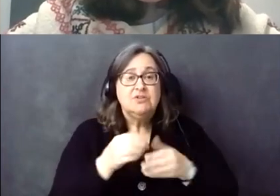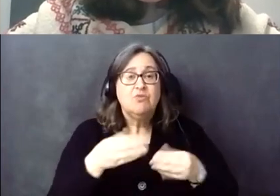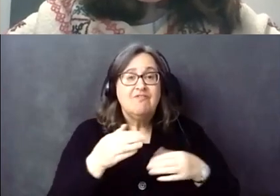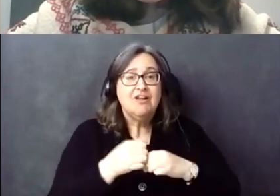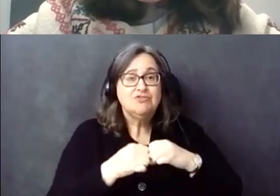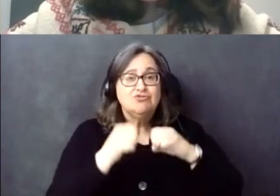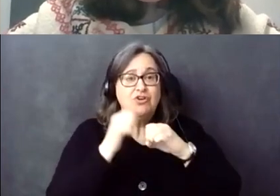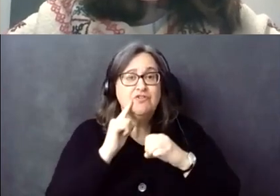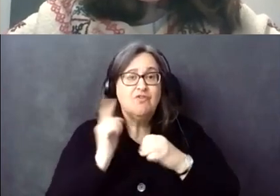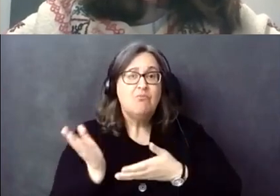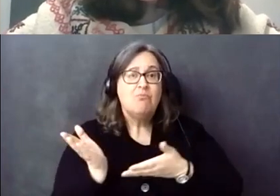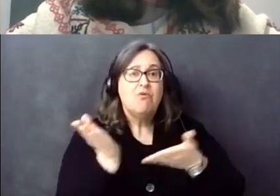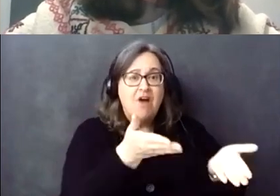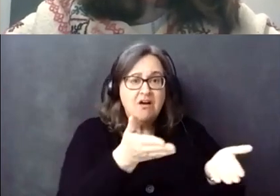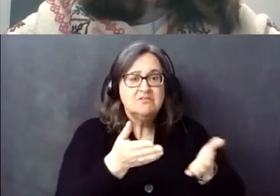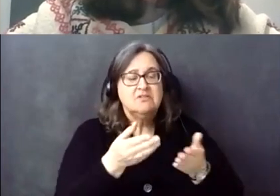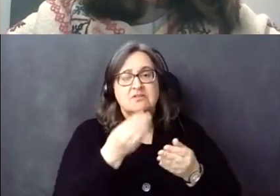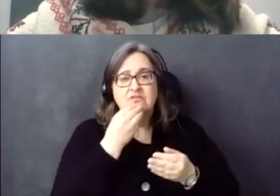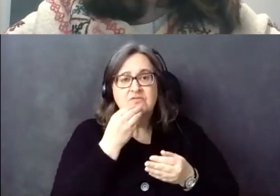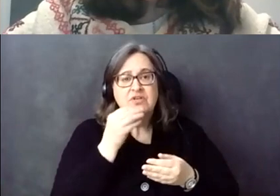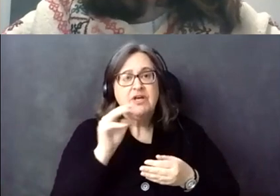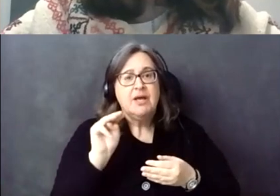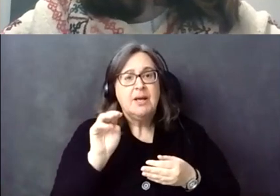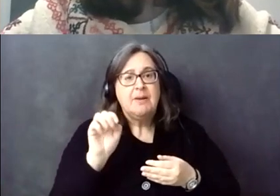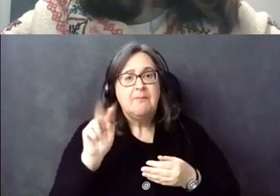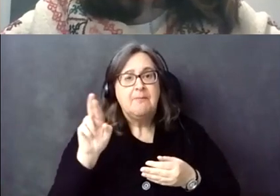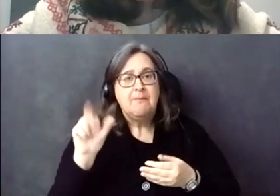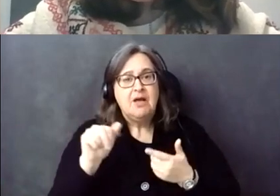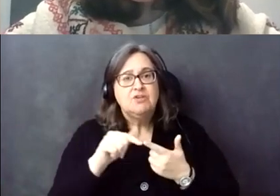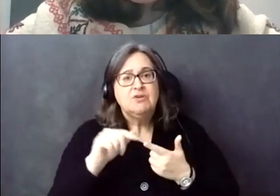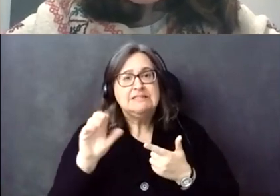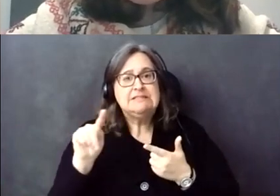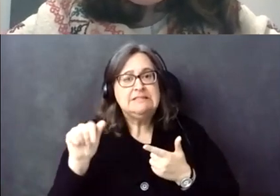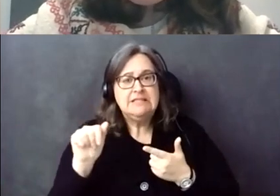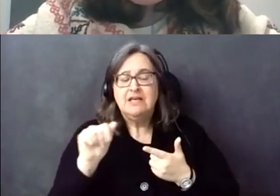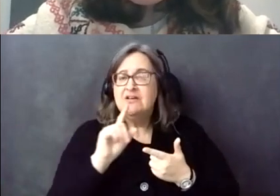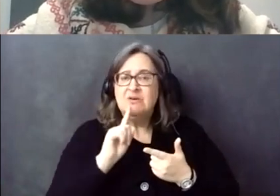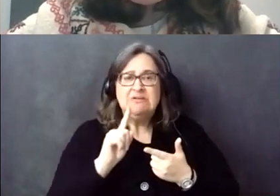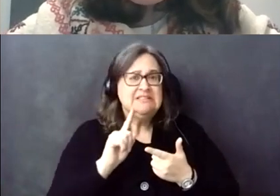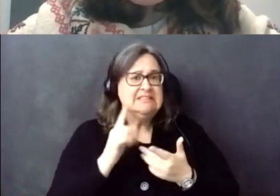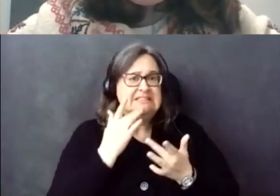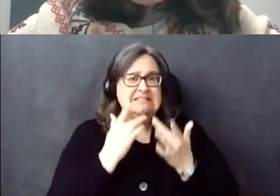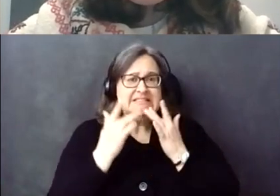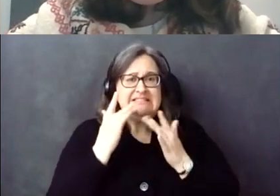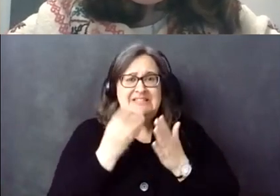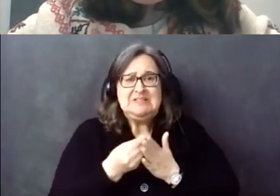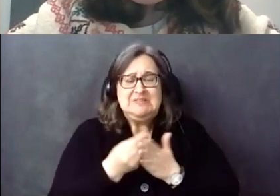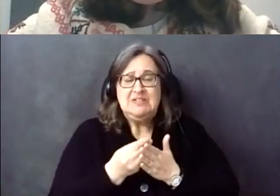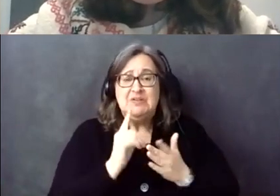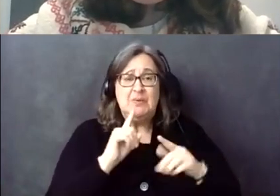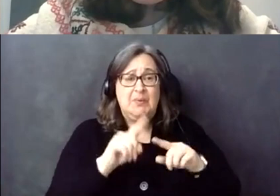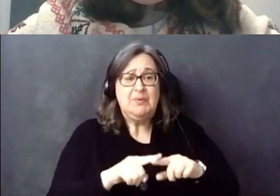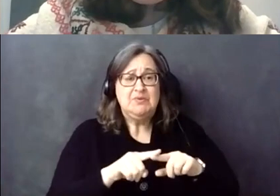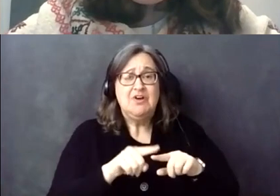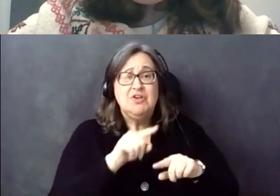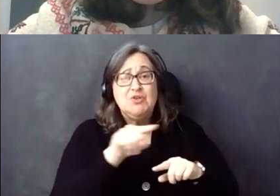infrastructure, because Metra and the CTA are hurting financially, and they are going to depend on you